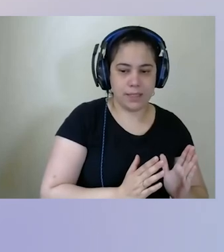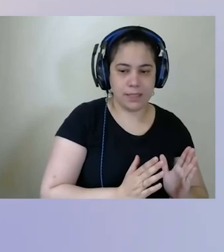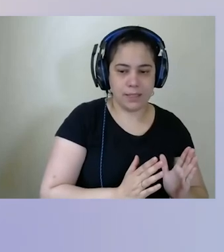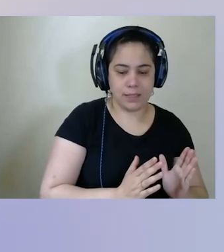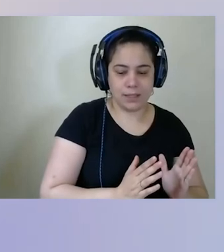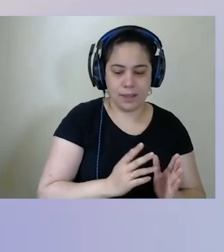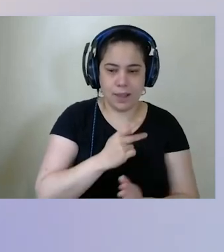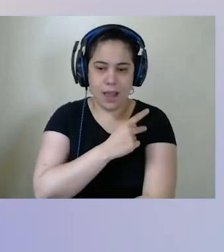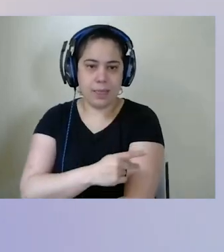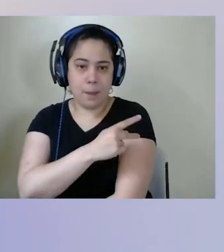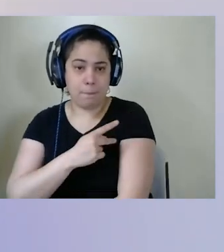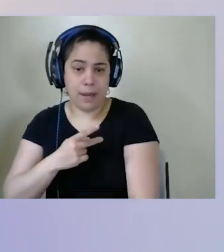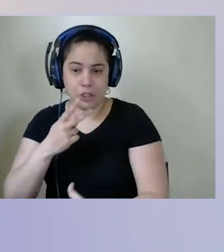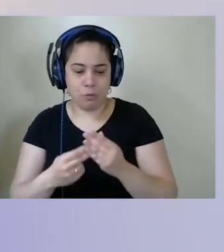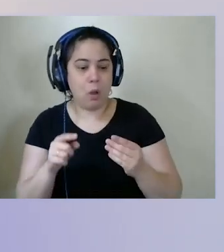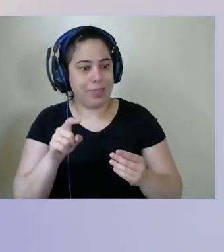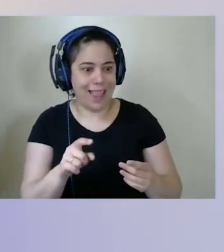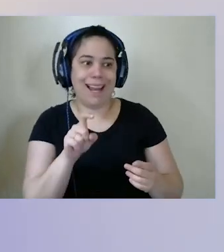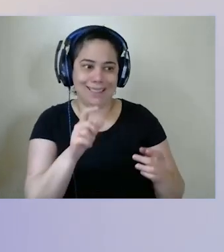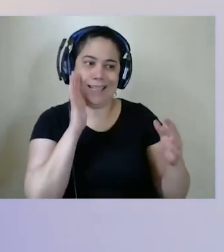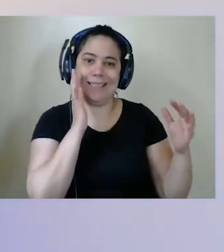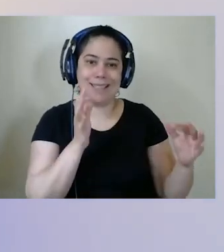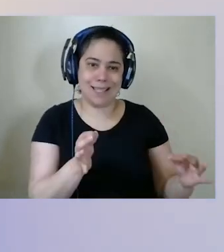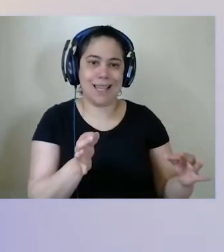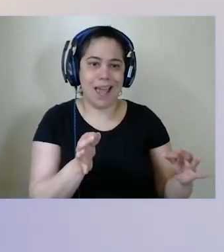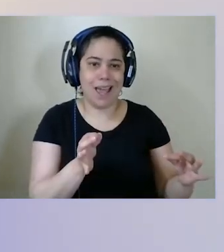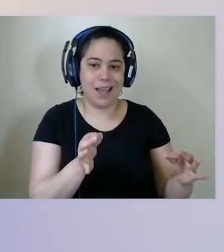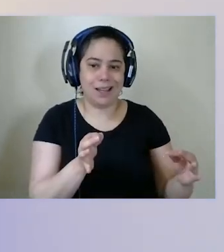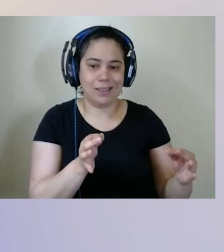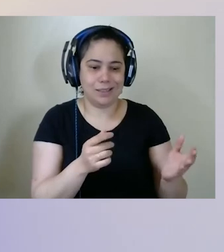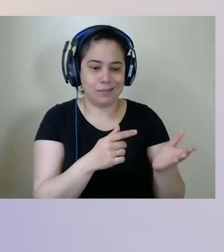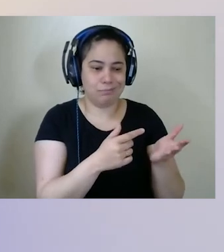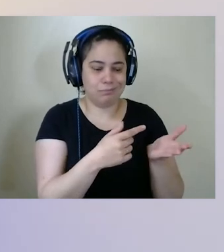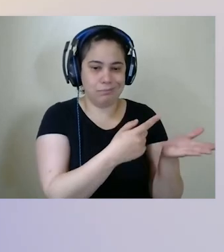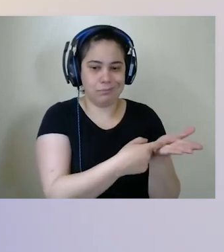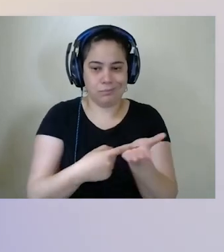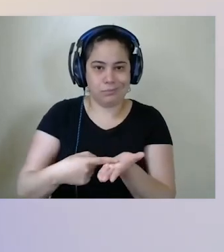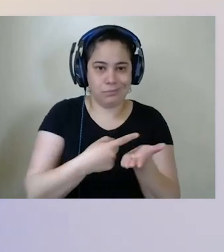and the patient or client. And it has all kinds of,